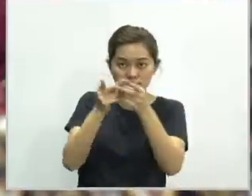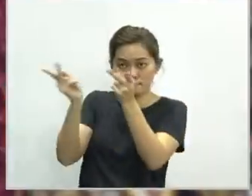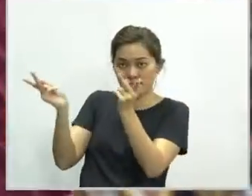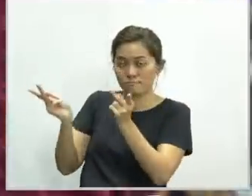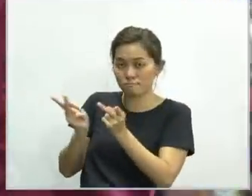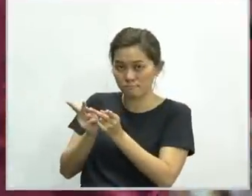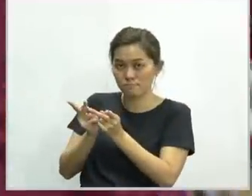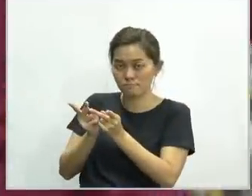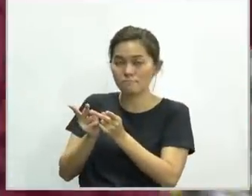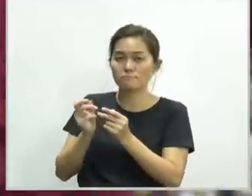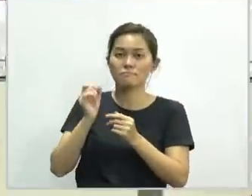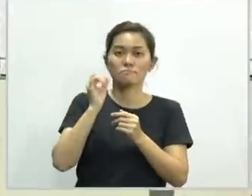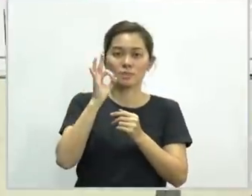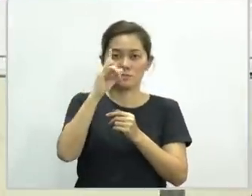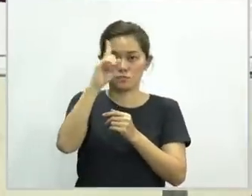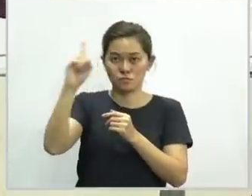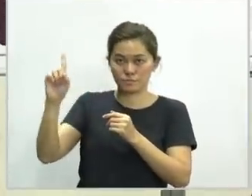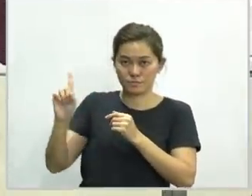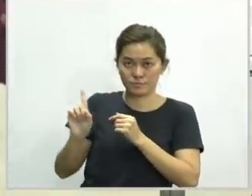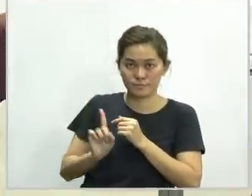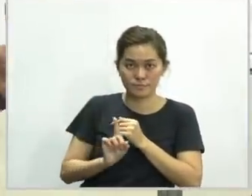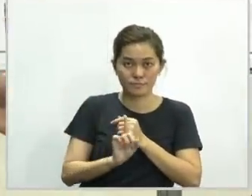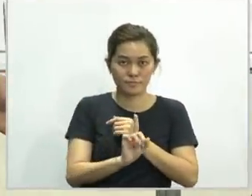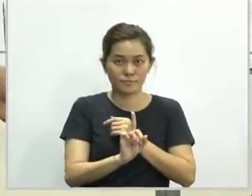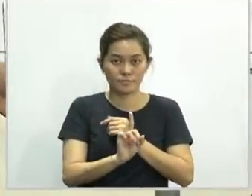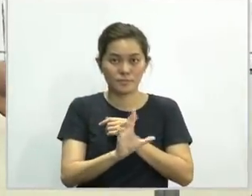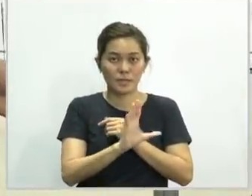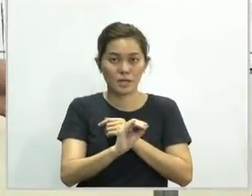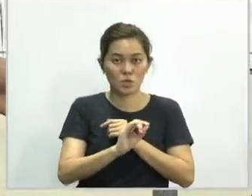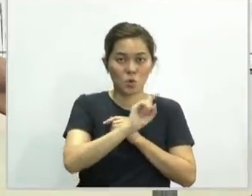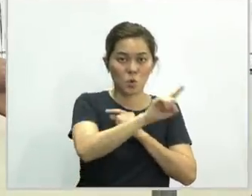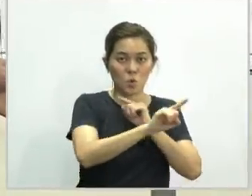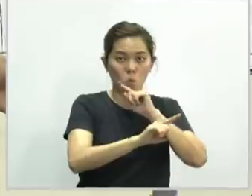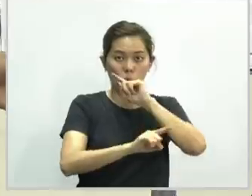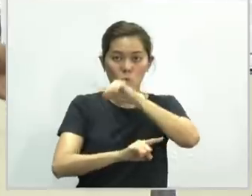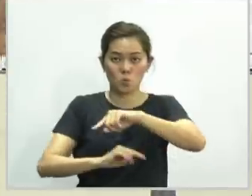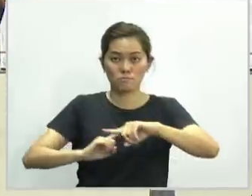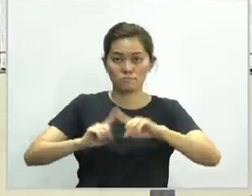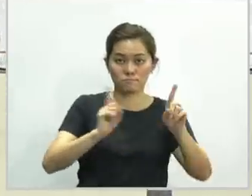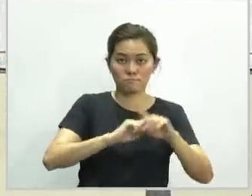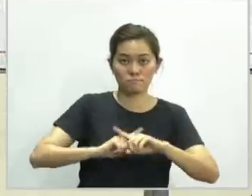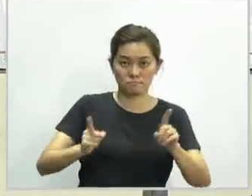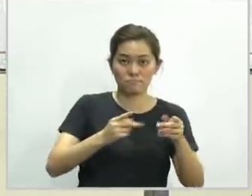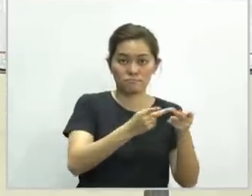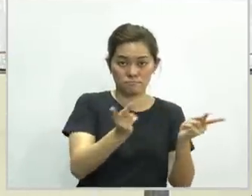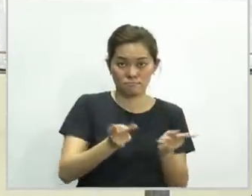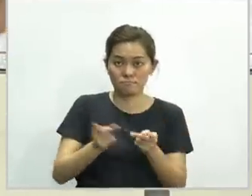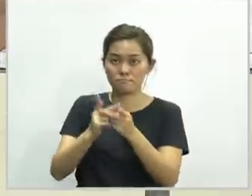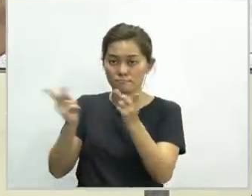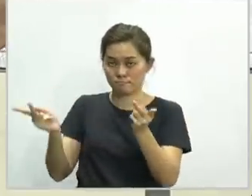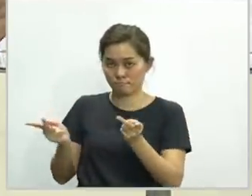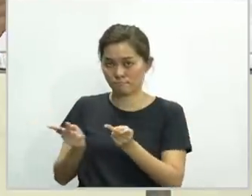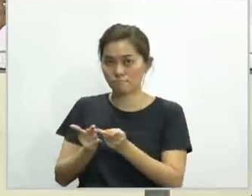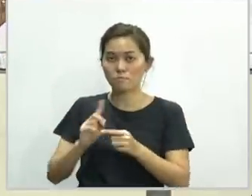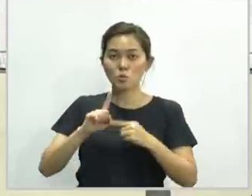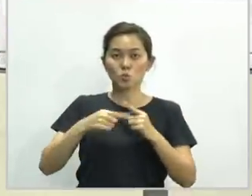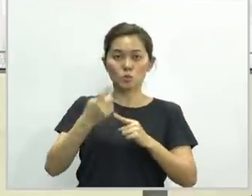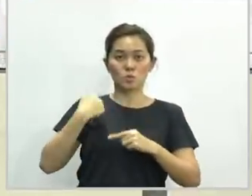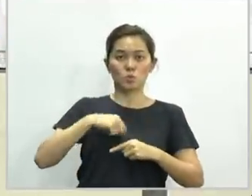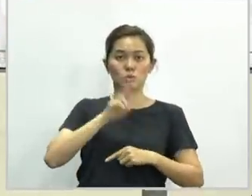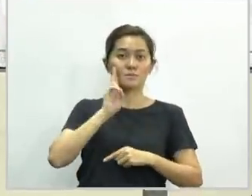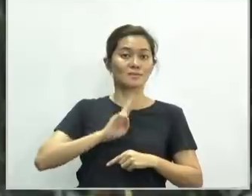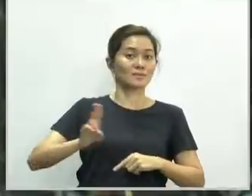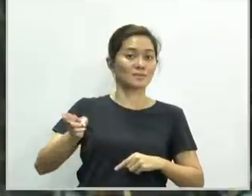When you've come down and gone to those other locations, during the singing